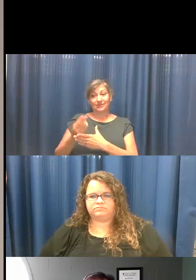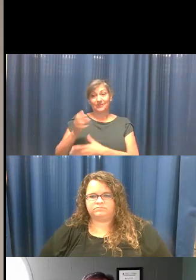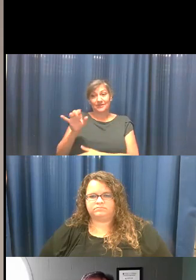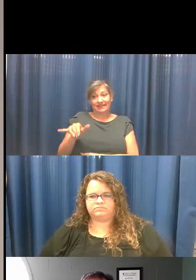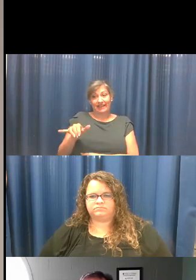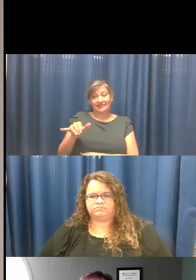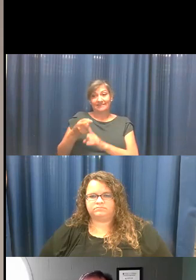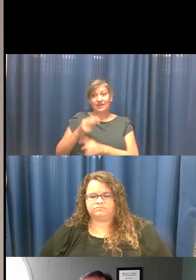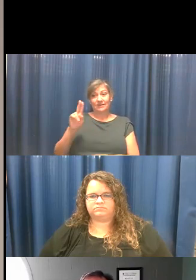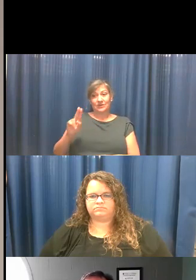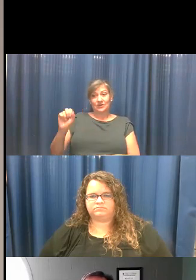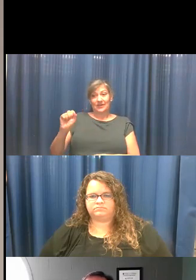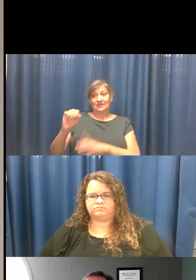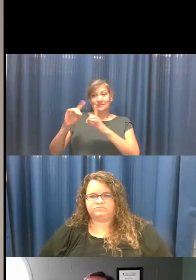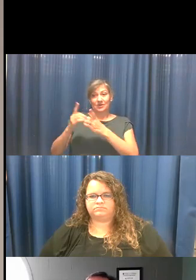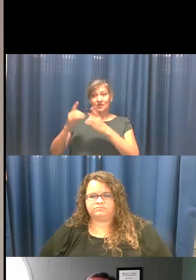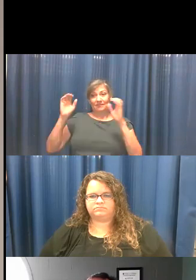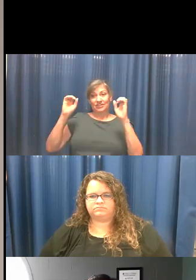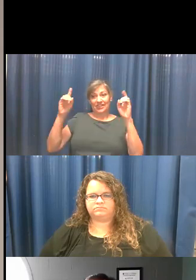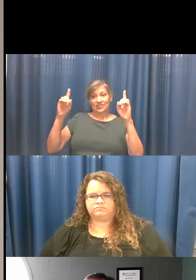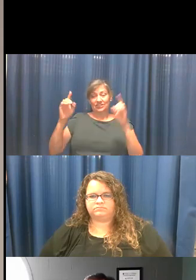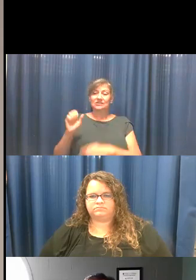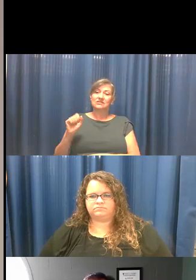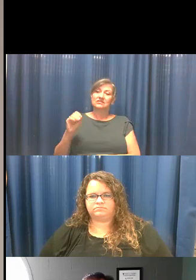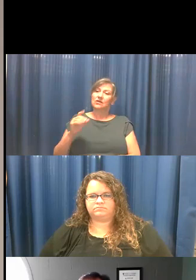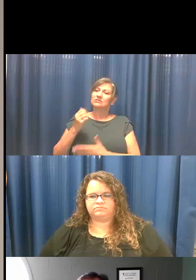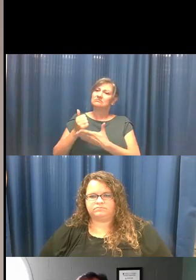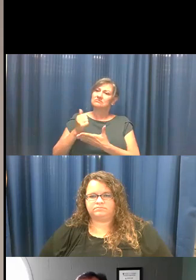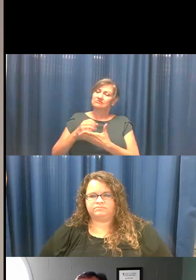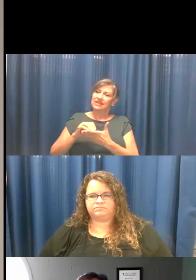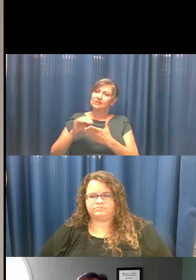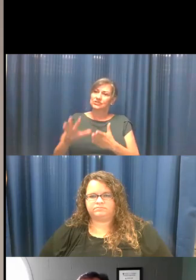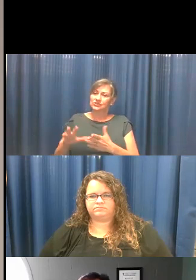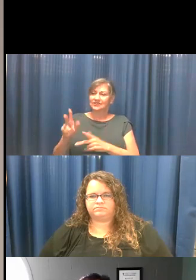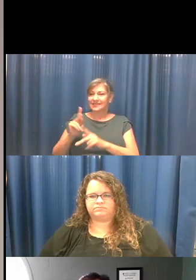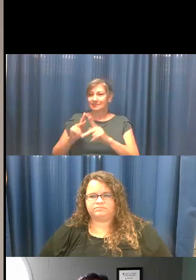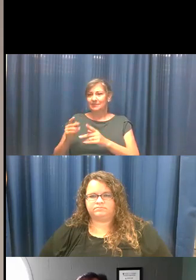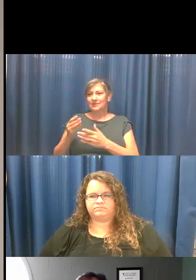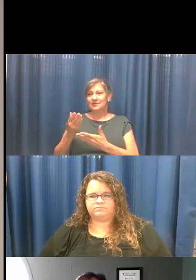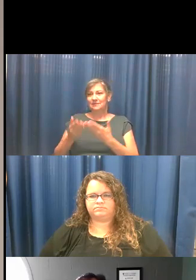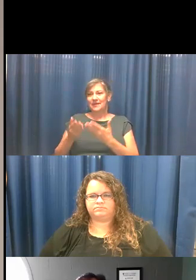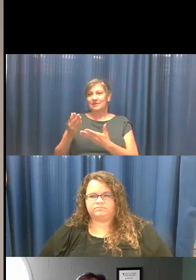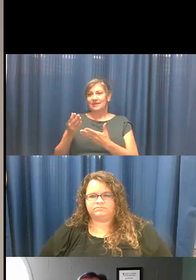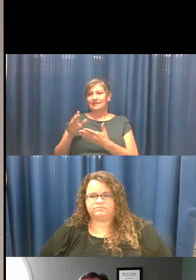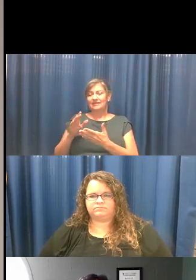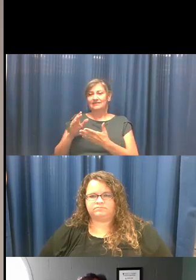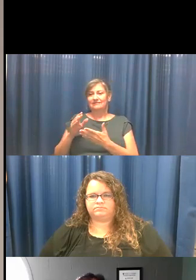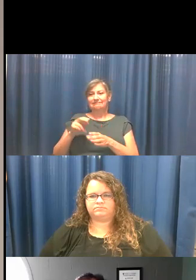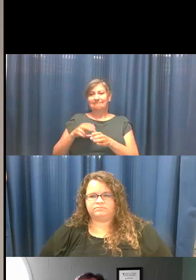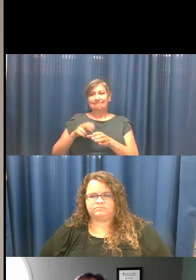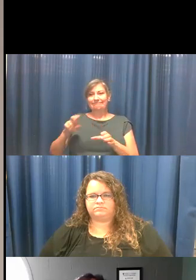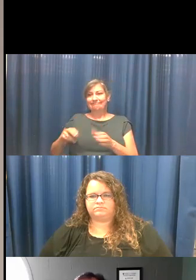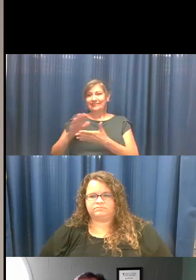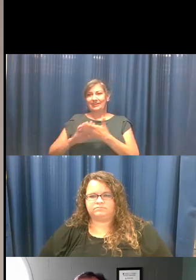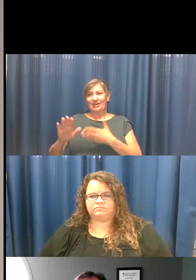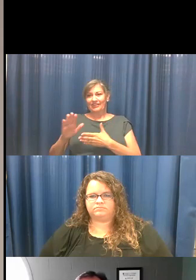money from the U.S. Department of Education. So it helped students and people who maybe stopped out of college. They might be